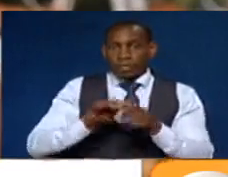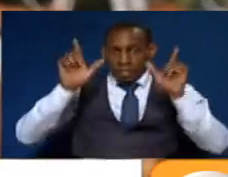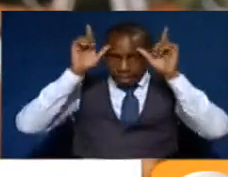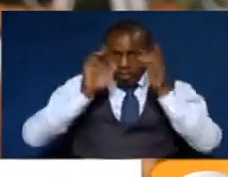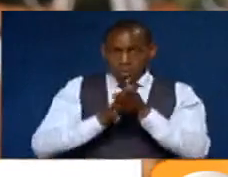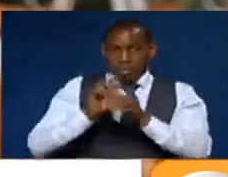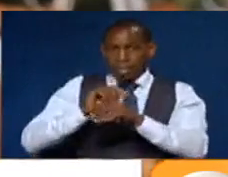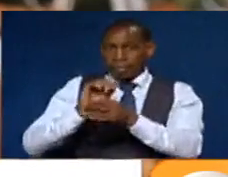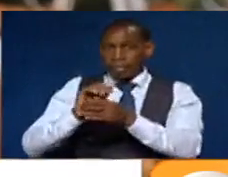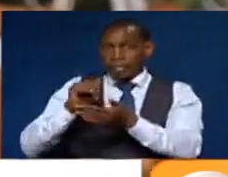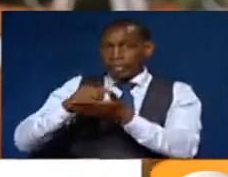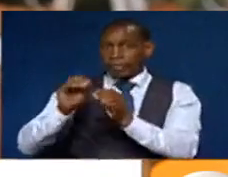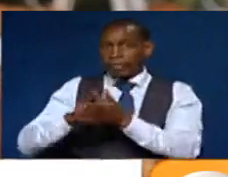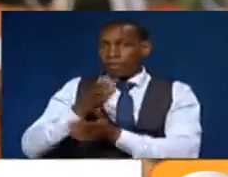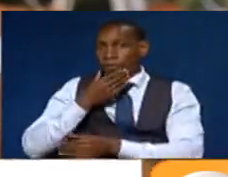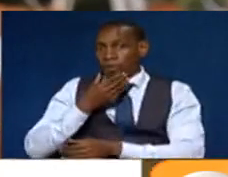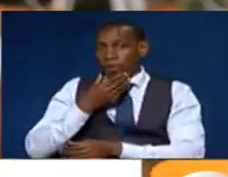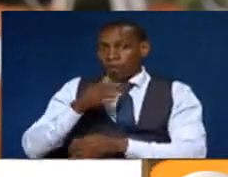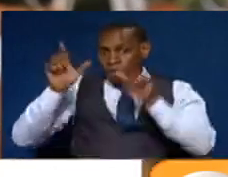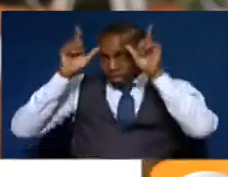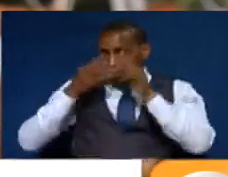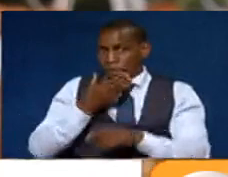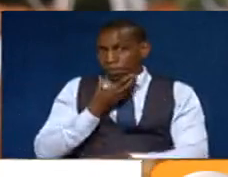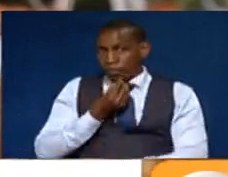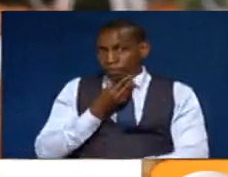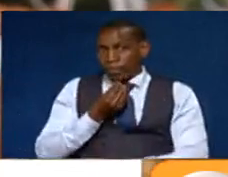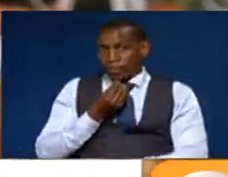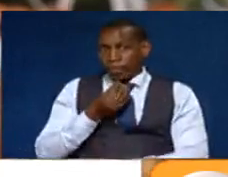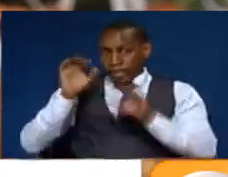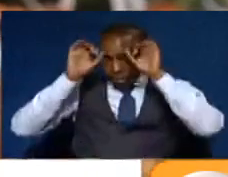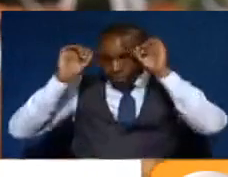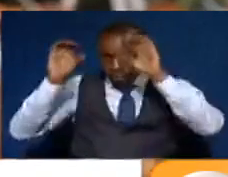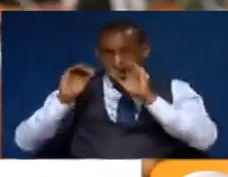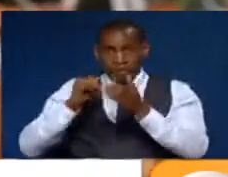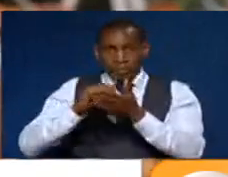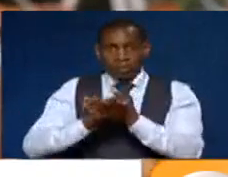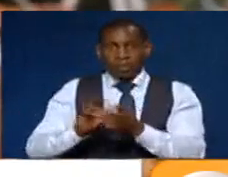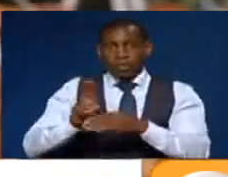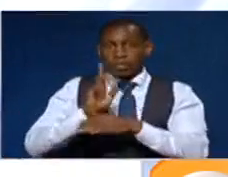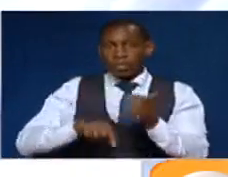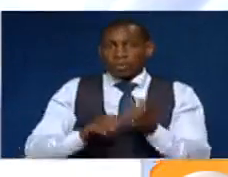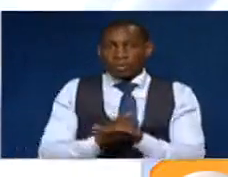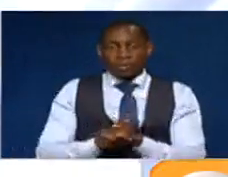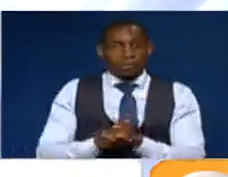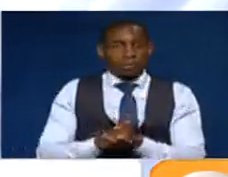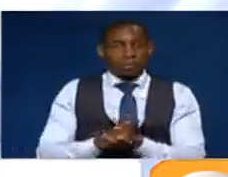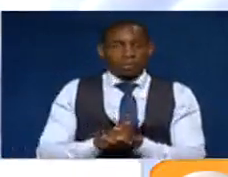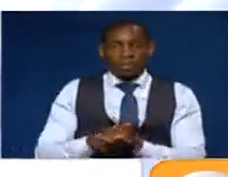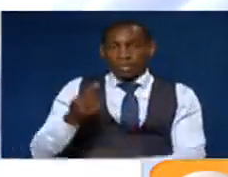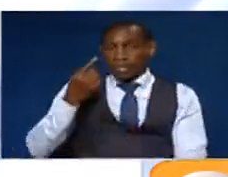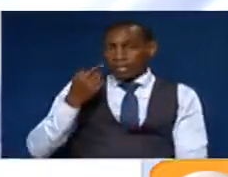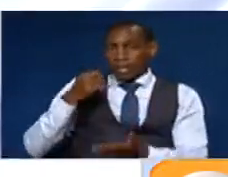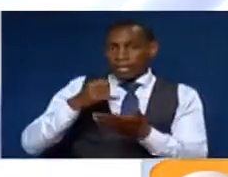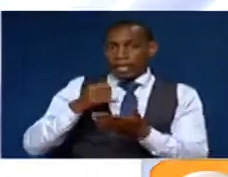sahi tumewaridhika njawa nasaliwa bila ndume kutumia mbinu ya AI. He is among